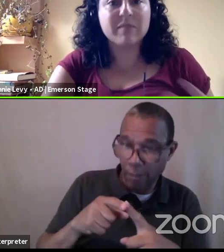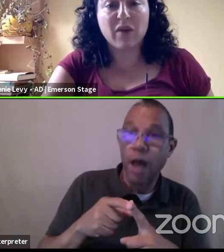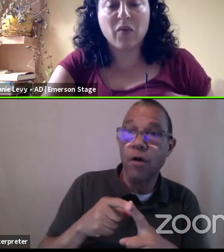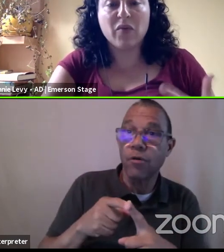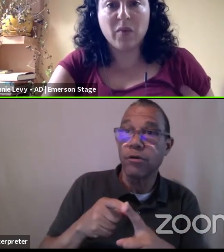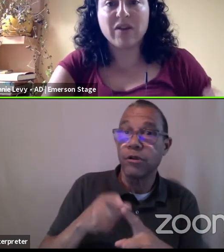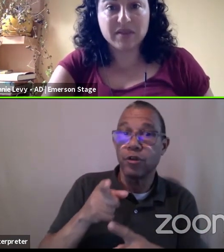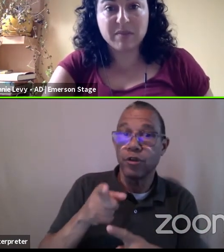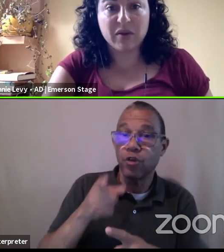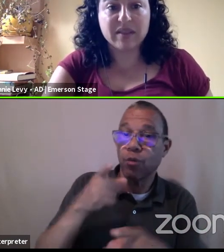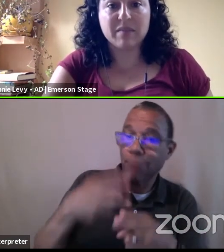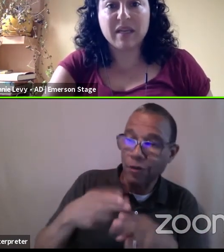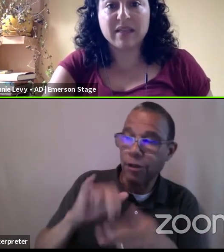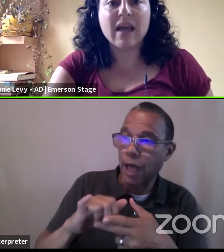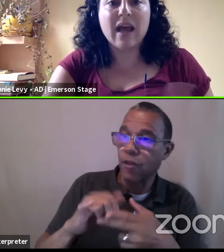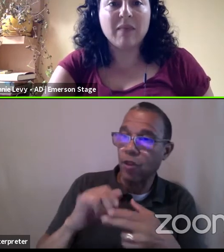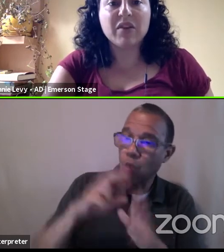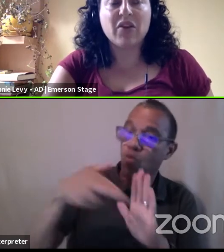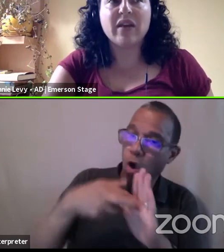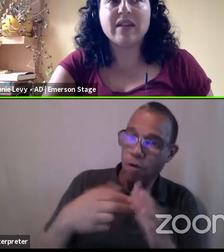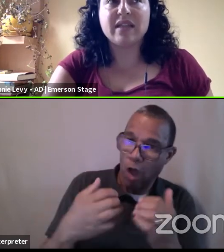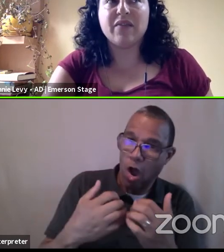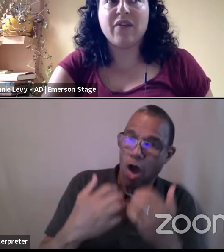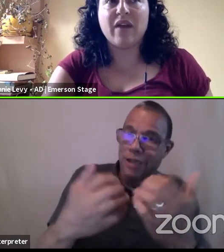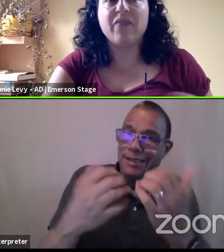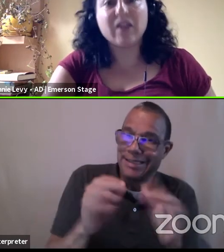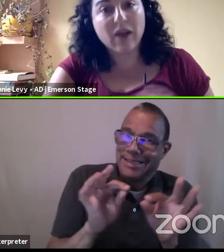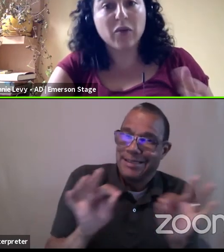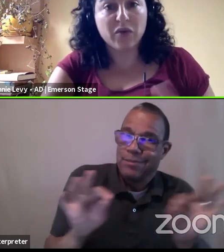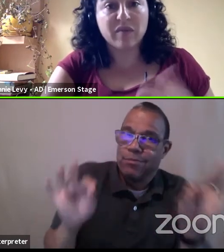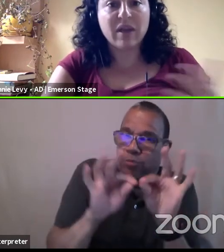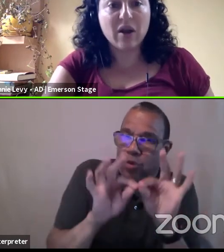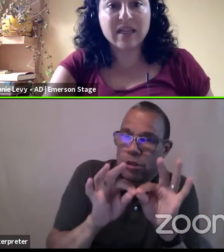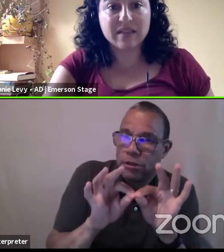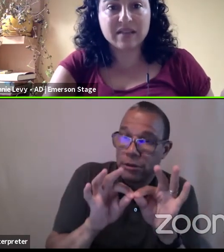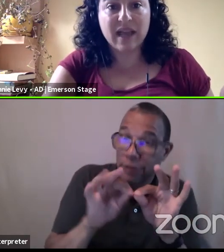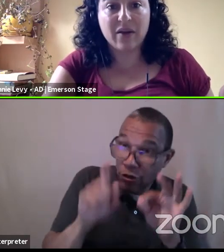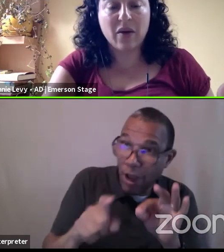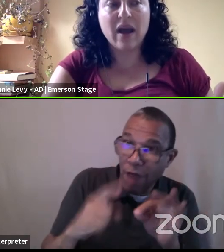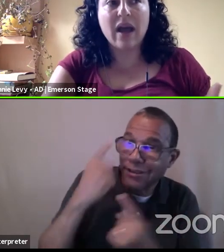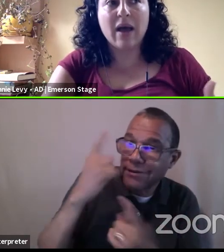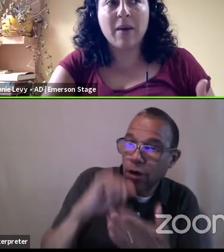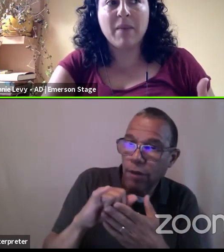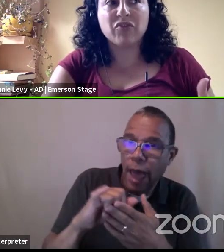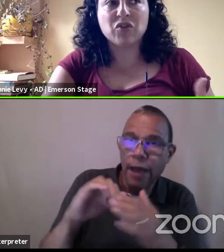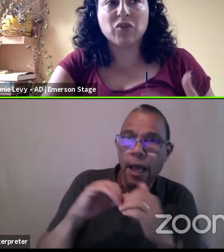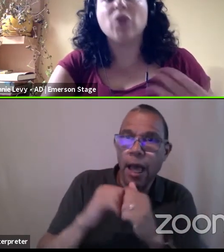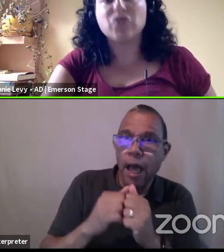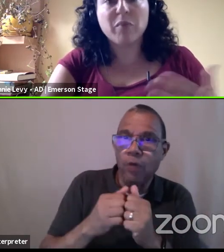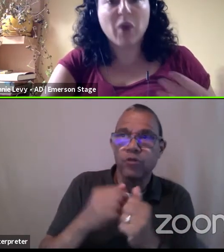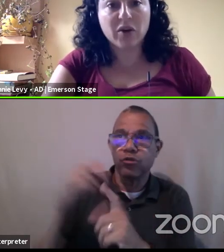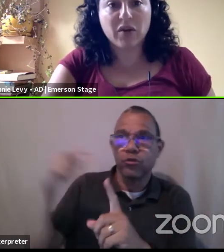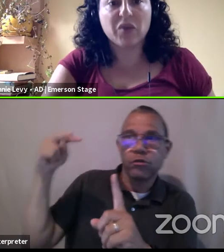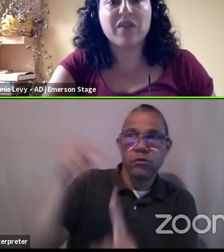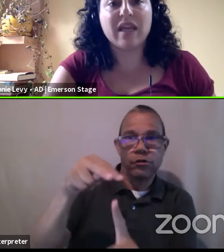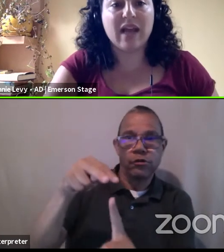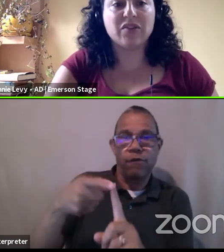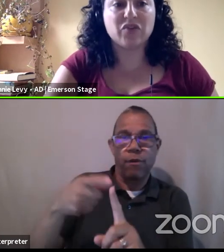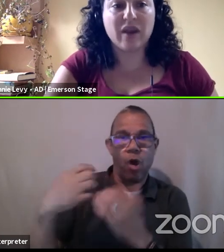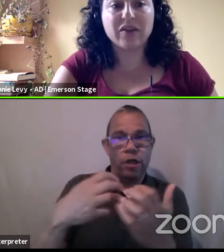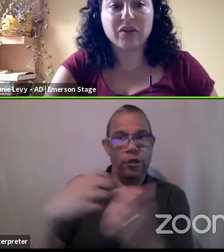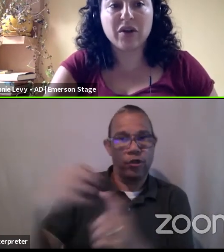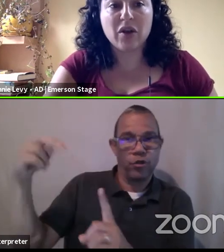of the way to experience the piece. I'm curious if figuring out a role from the audience is now a much larger part of your